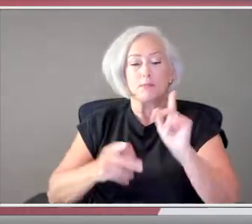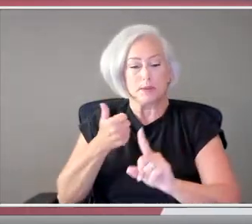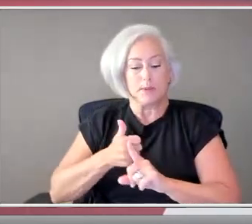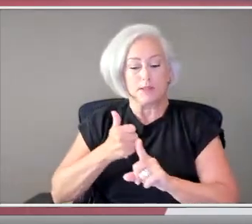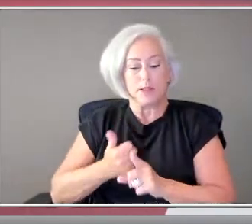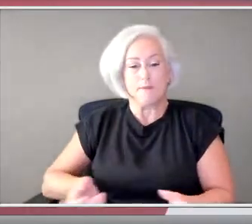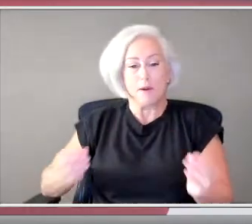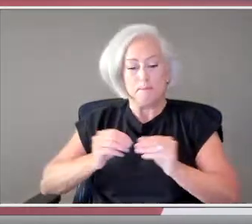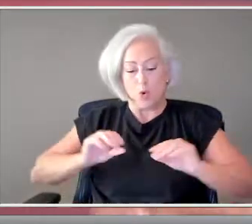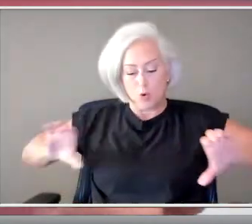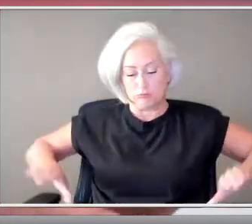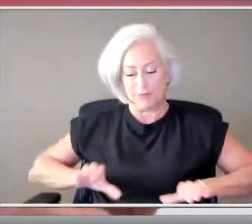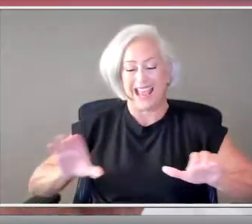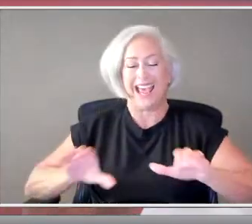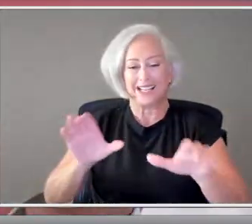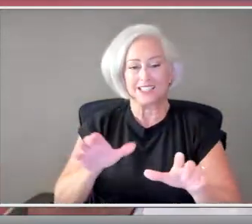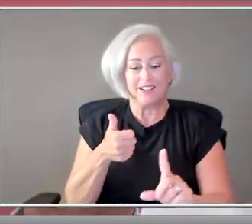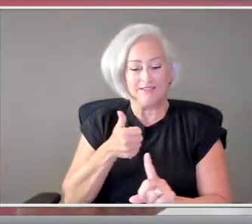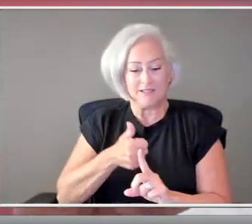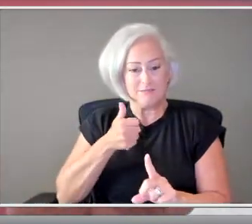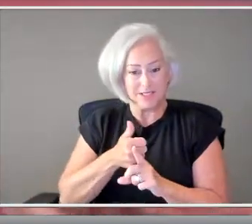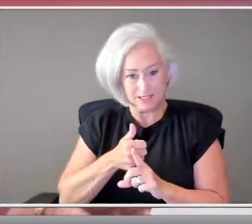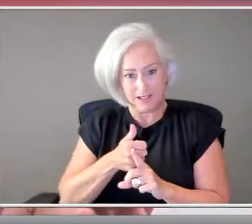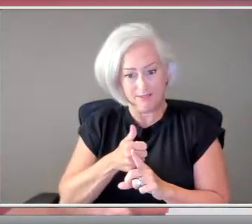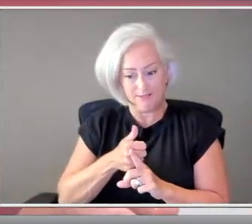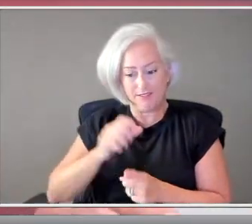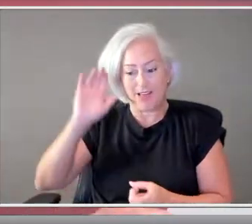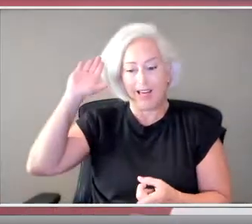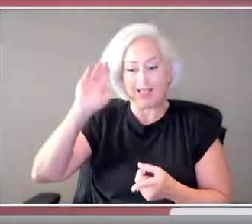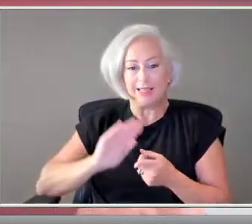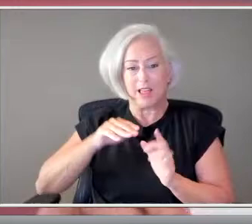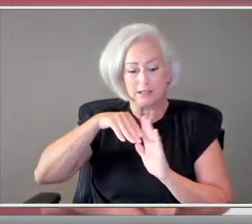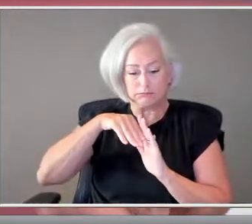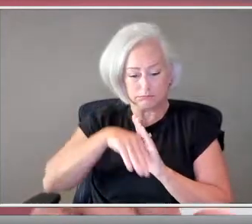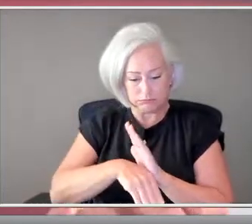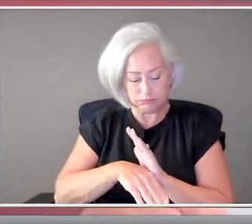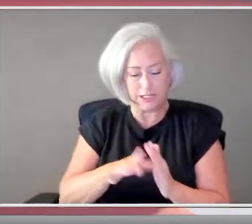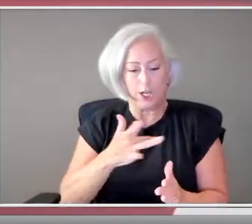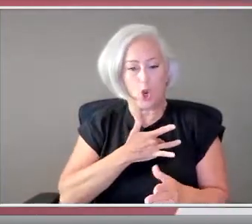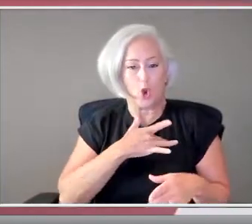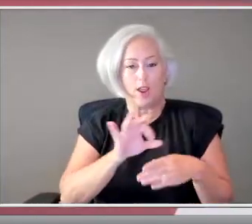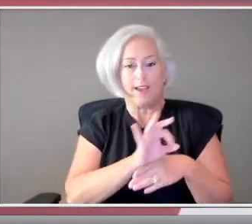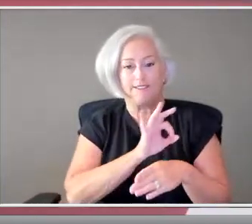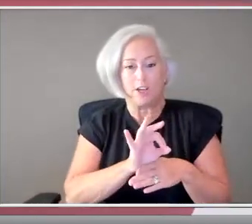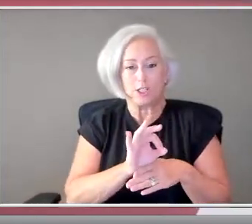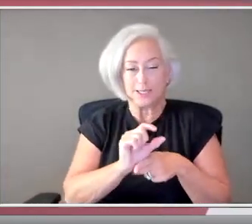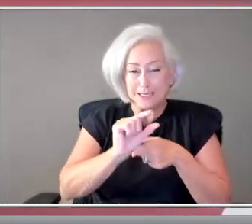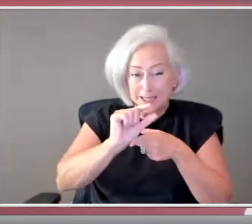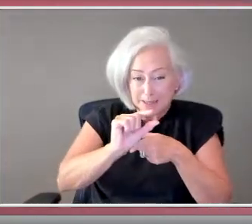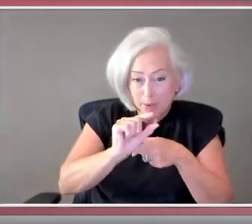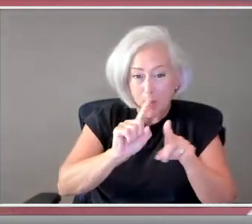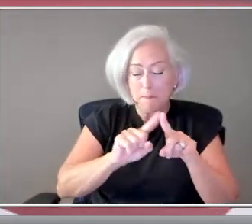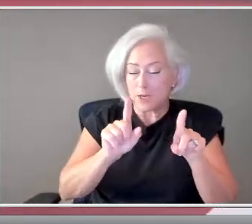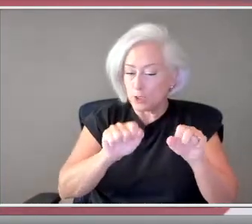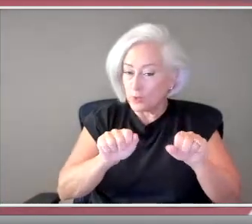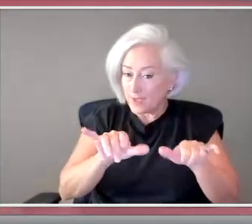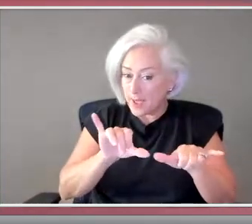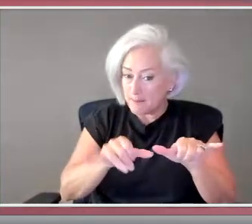self-reported activity have less decline in their cardiac function. It's small, but you can measure a difference in the people